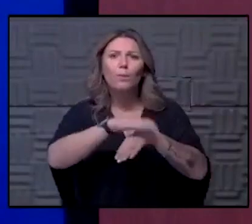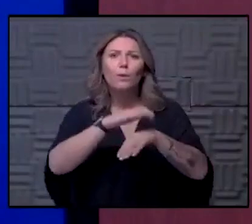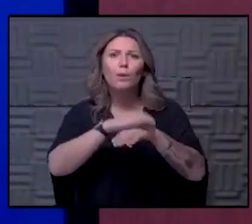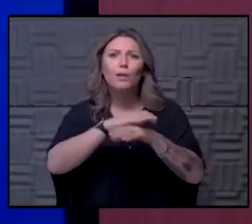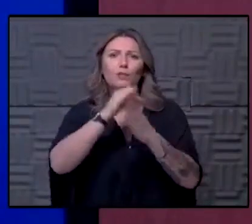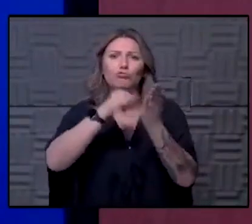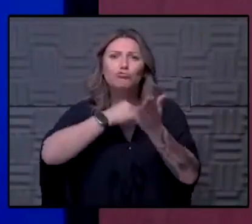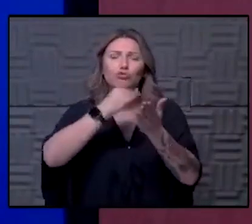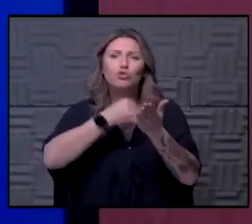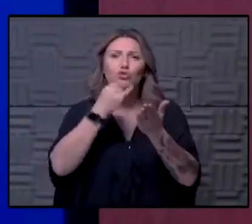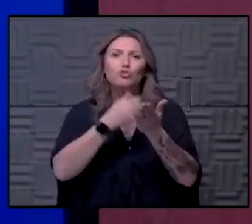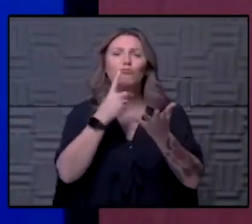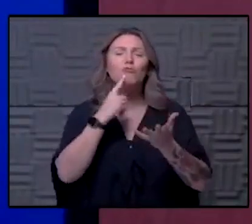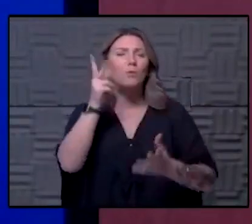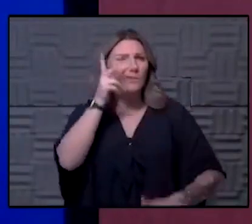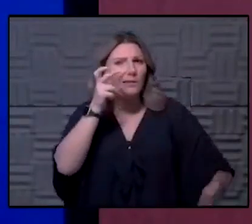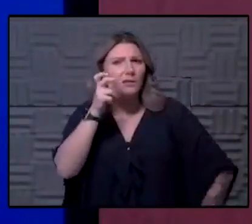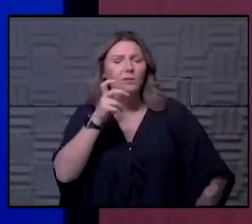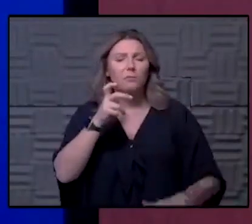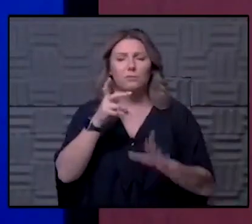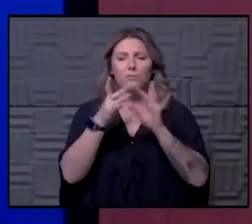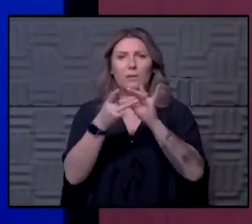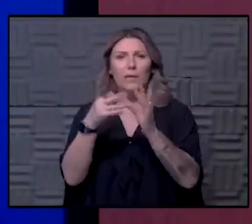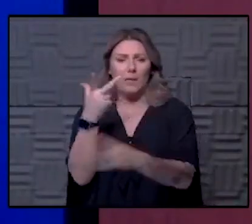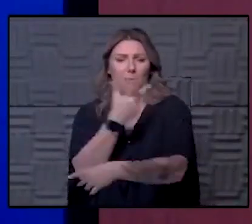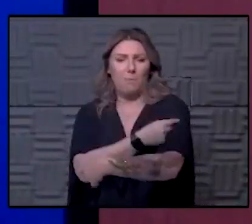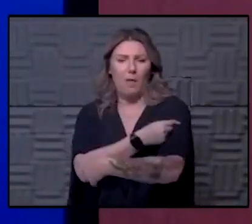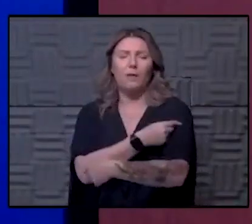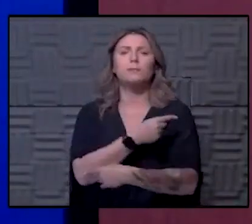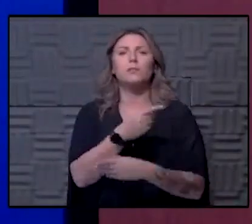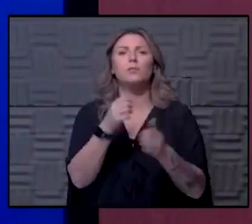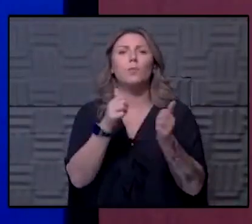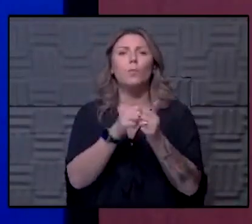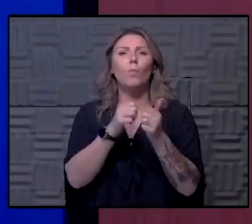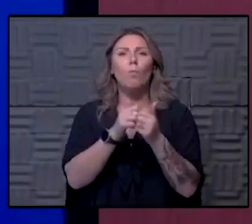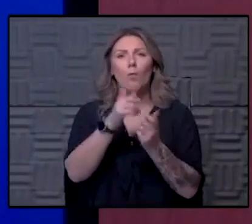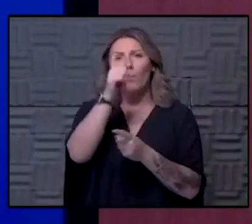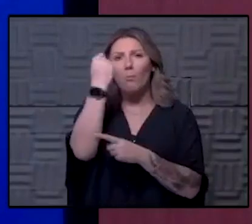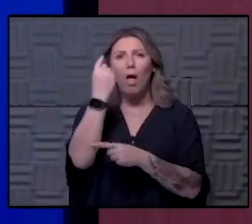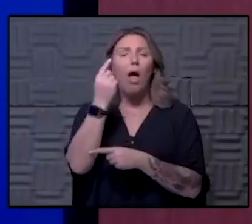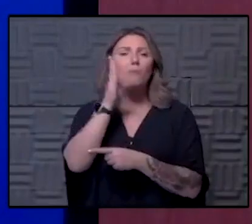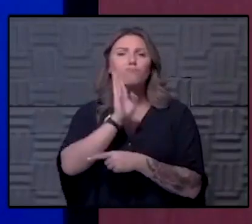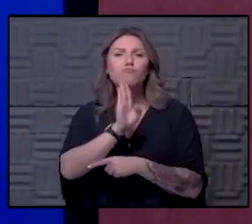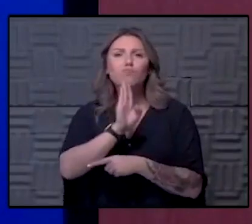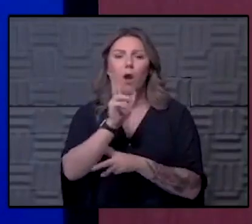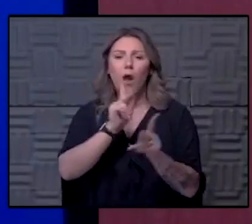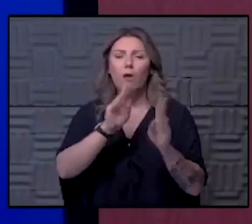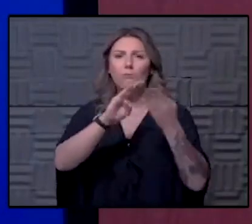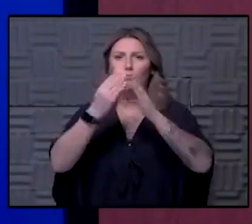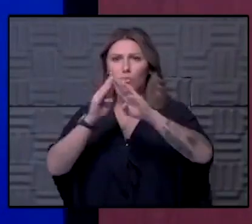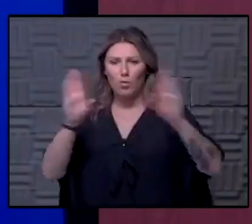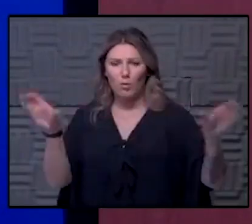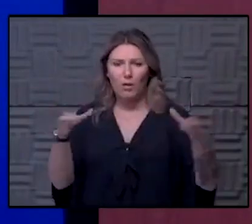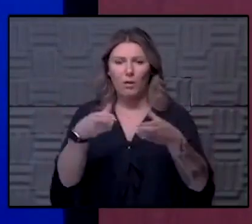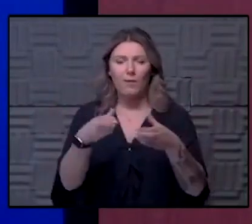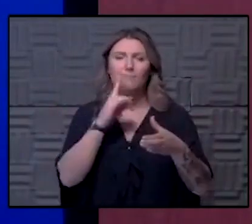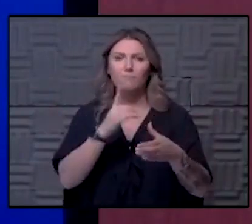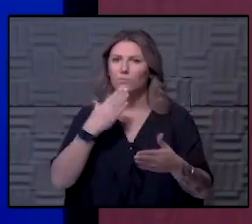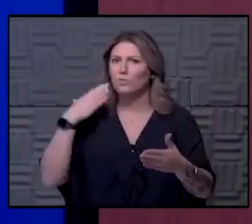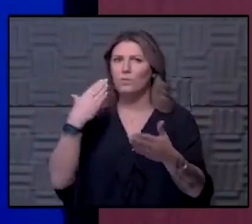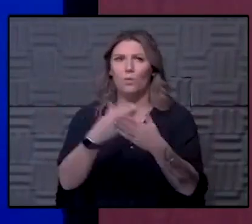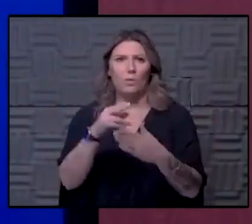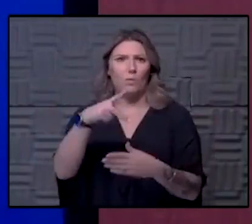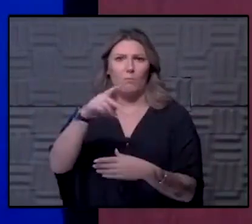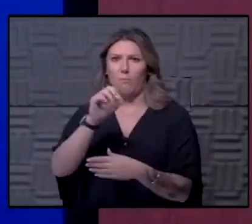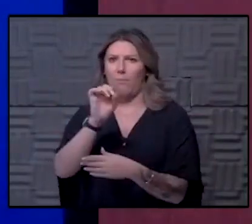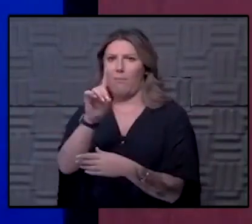about vaccination in black and brown communities, and it was a good podcast. And one of the points being, how